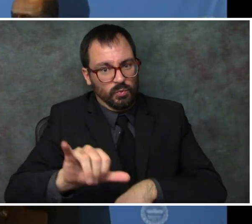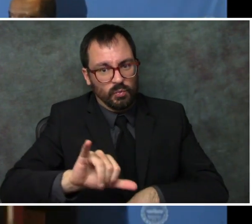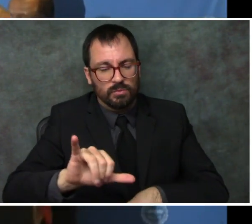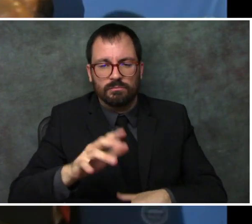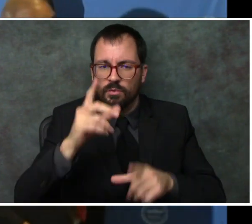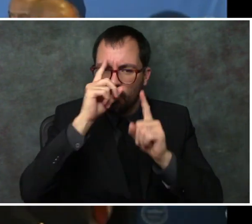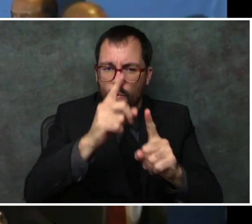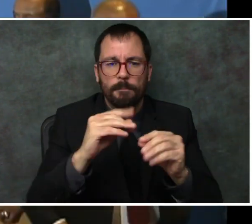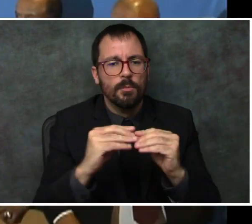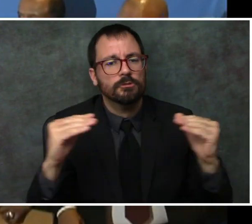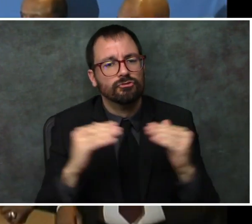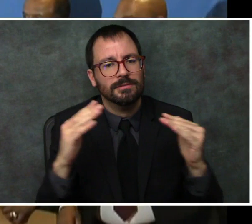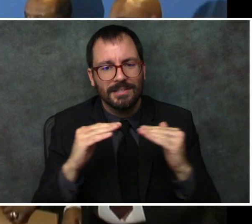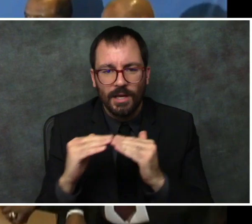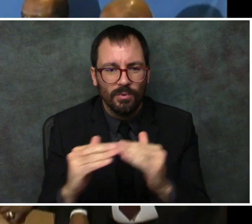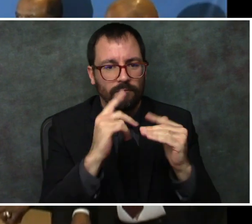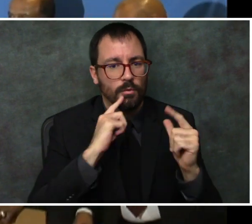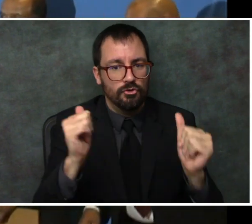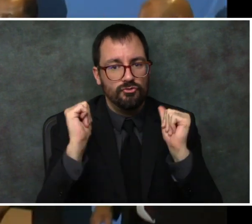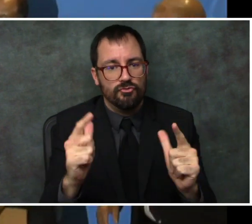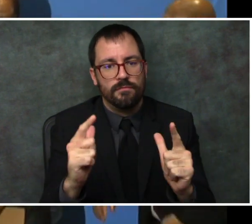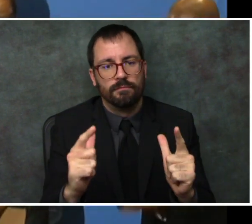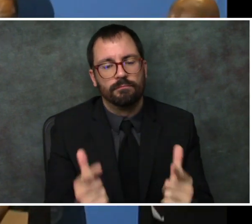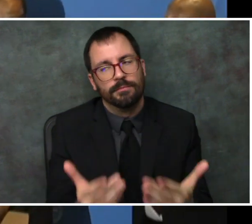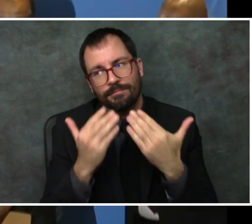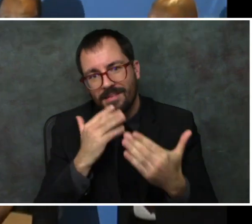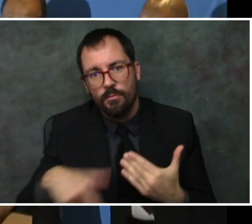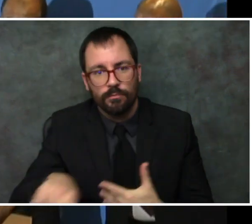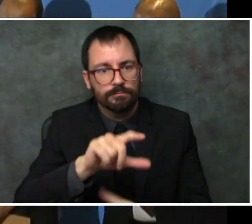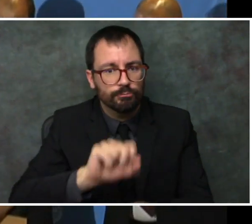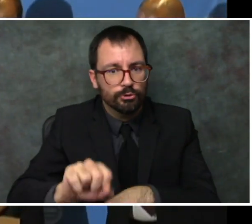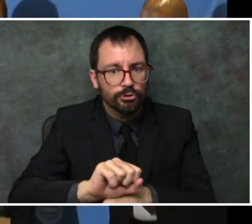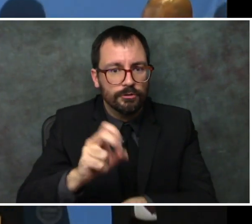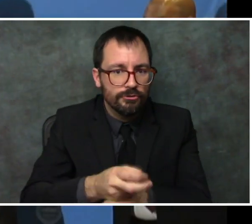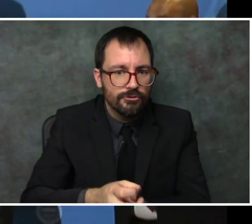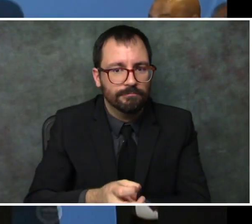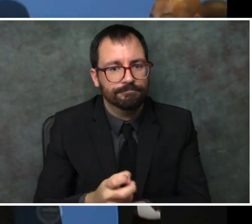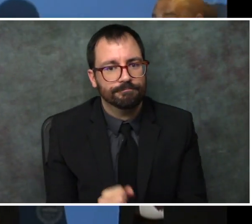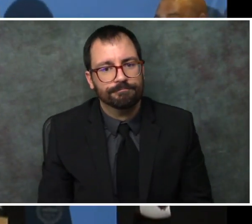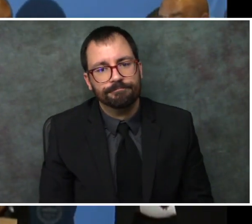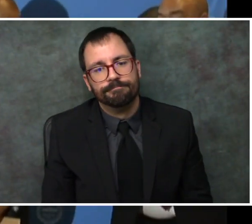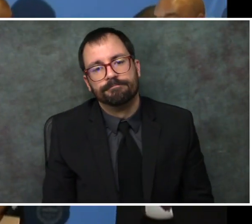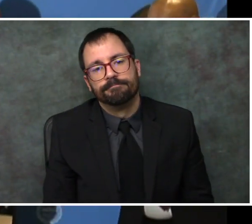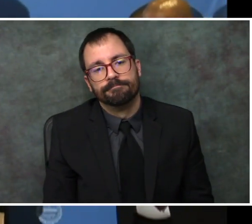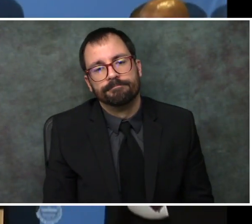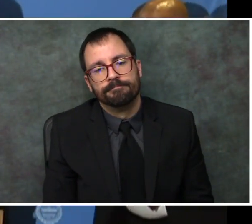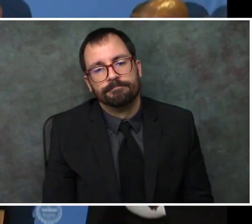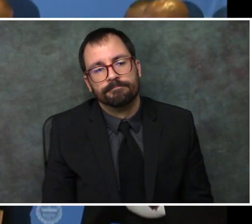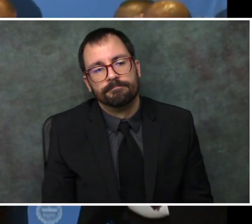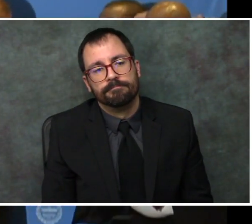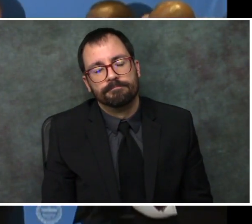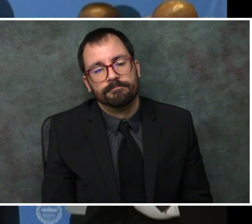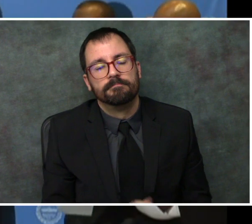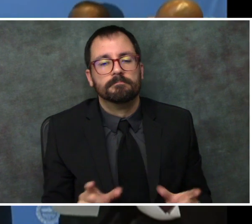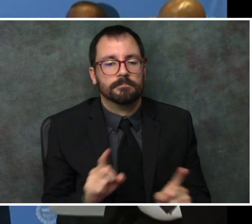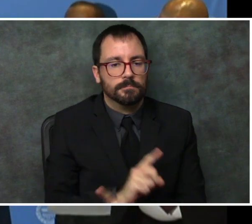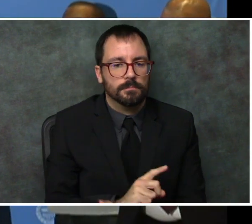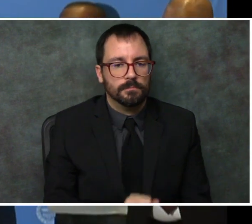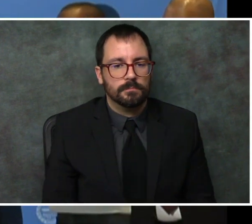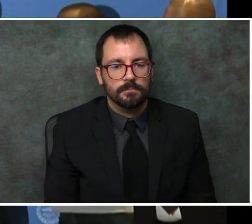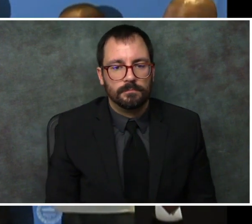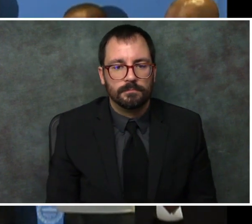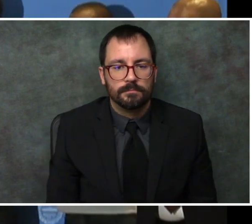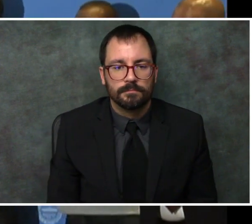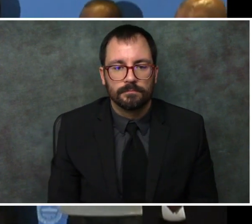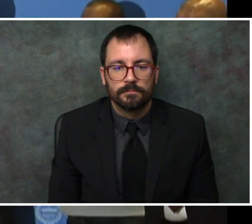before I end, I just want to again thank the task force. These folks here spent a lot of time, of their own